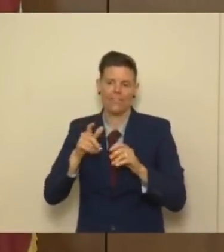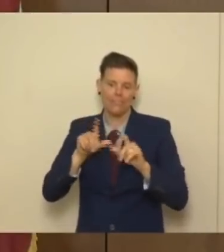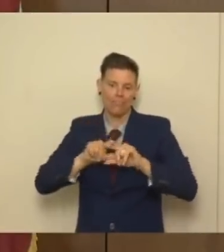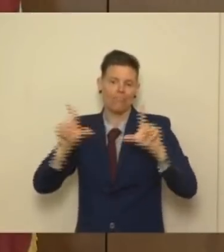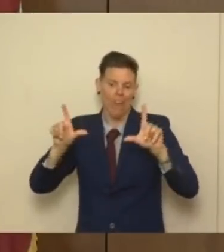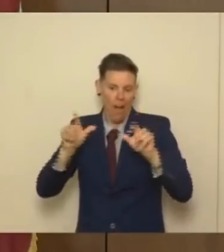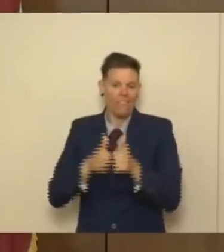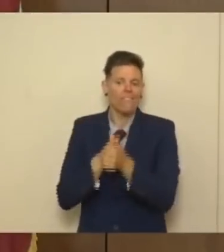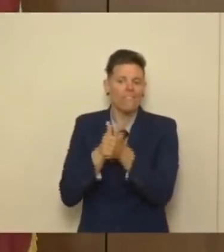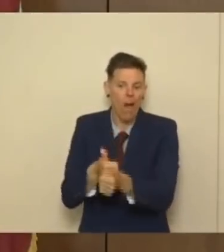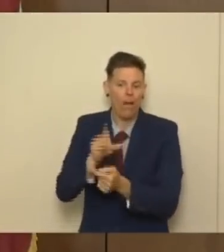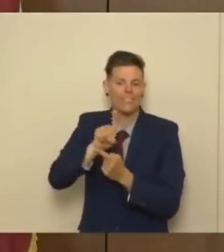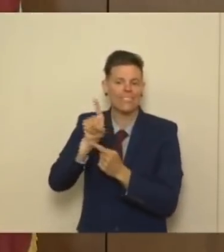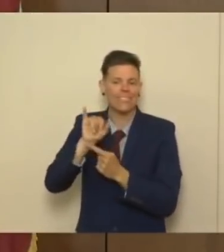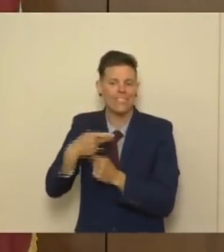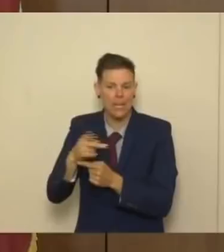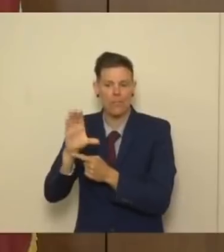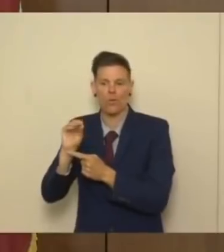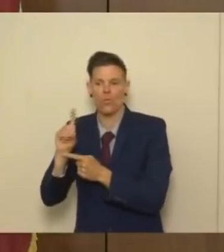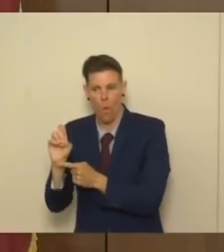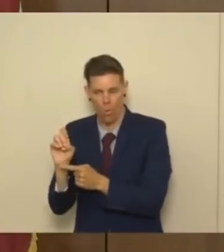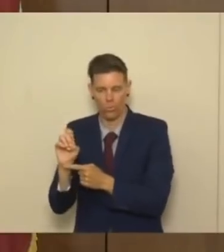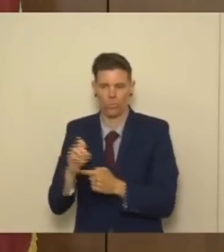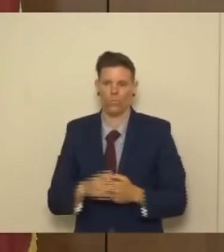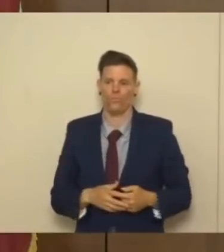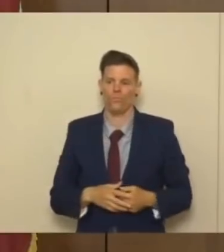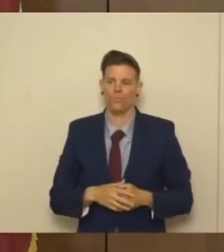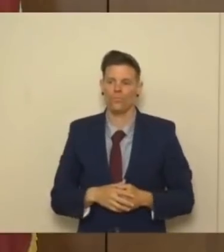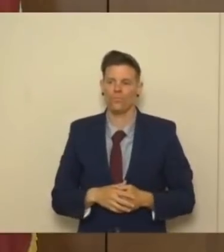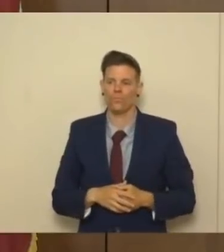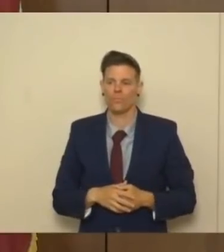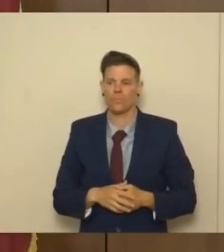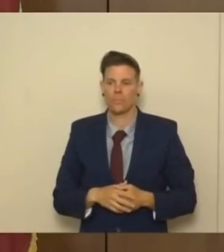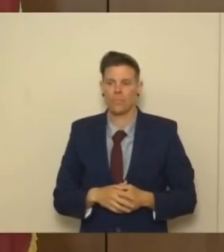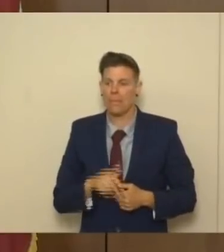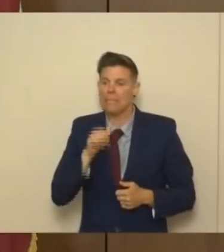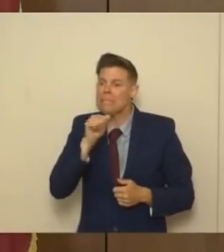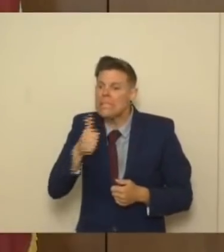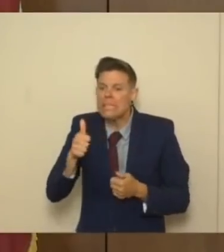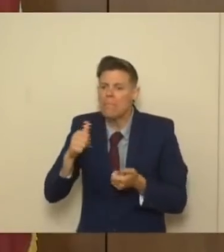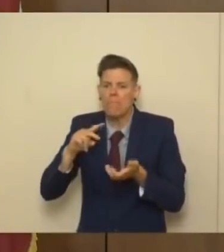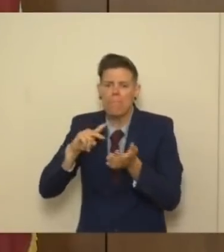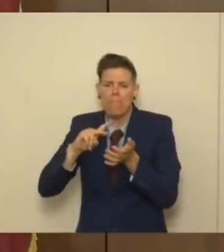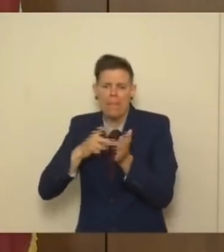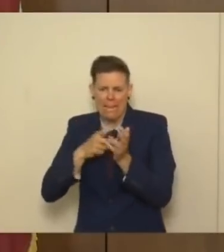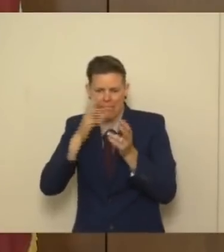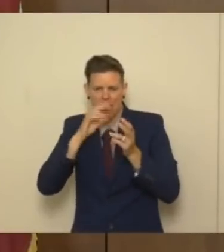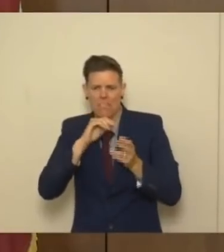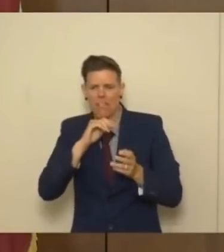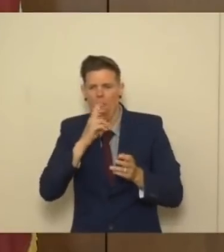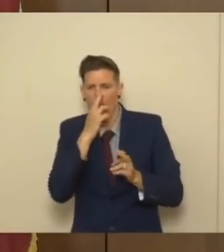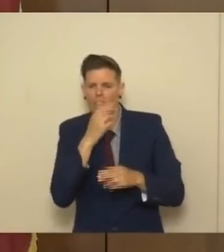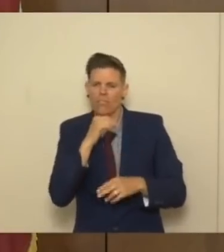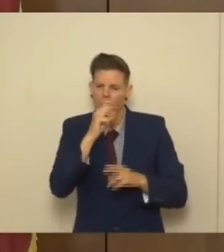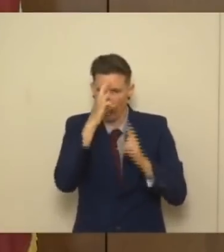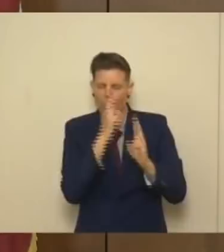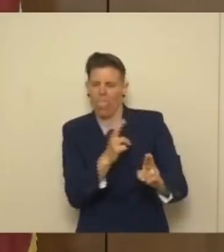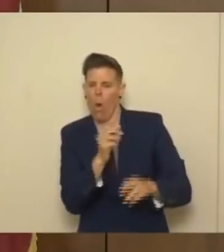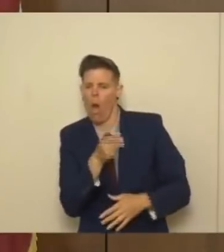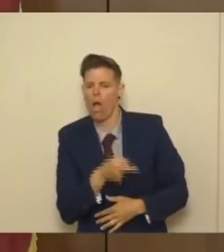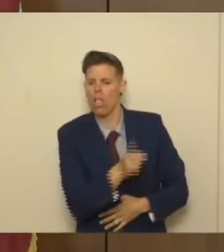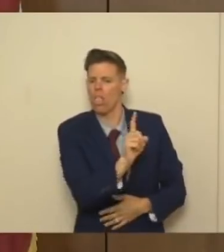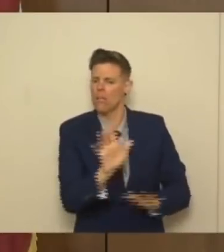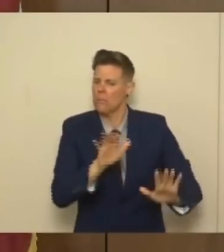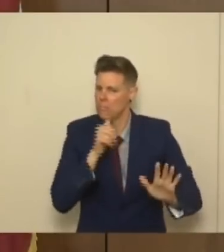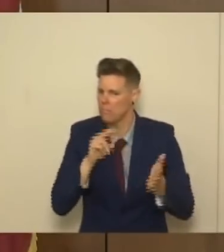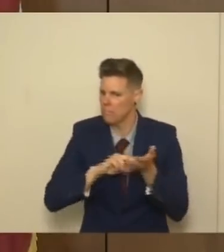no disrespect. Frankly, I hope that that is earnest. And for all of our viewers, you know, I get questions that are